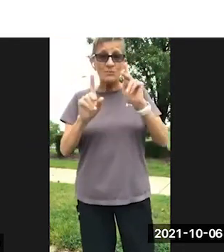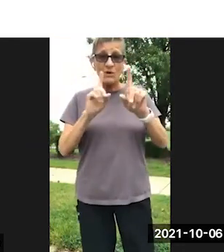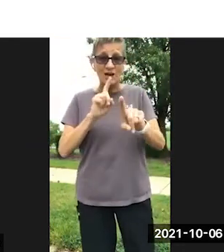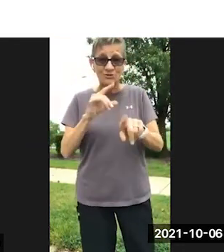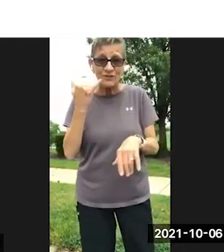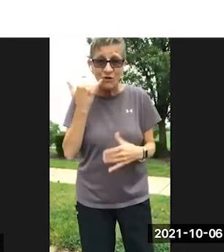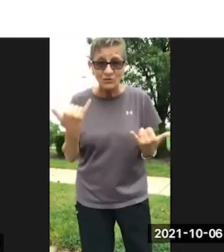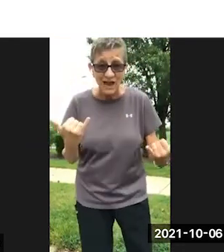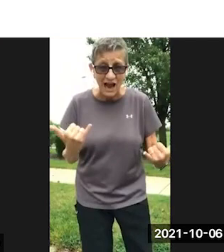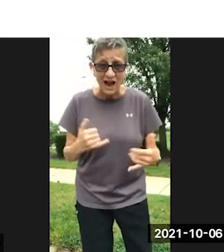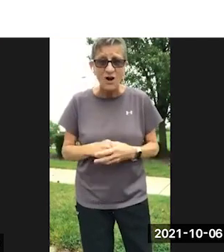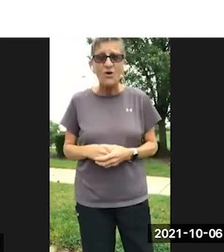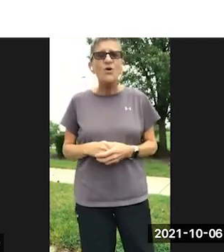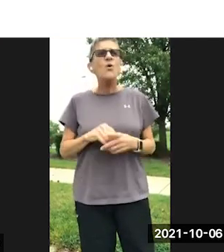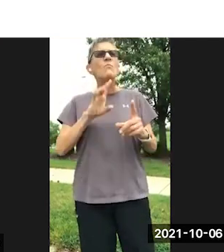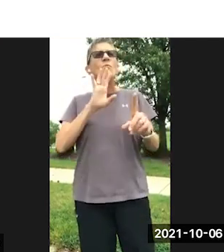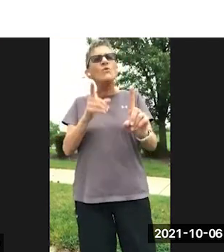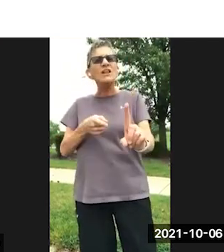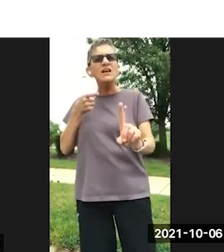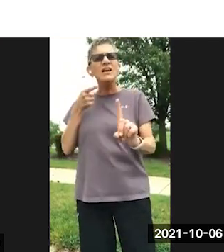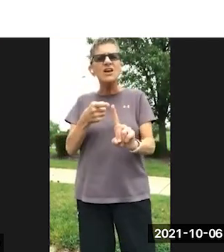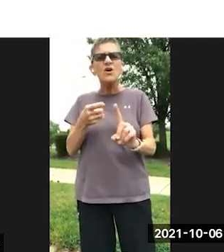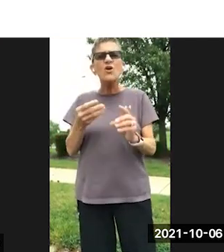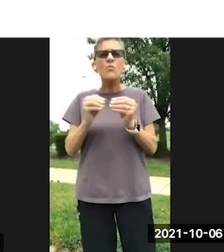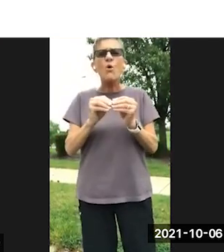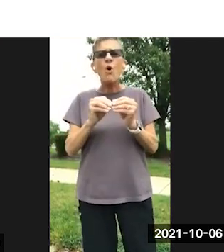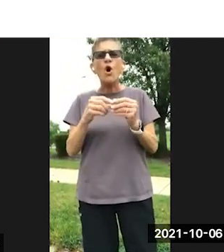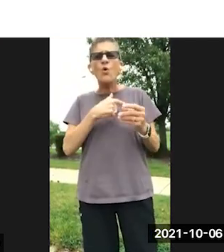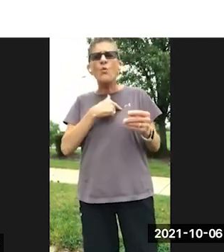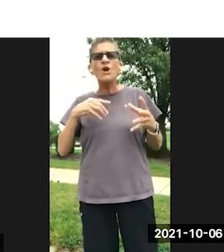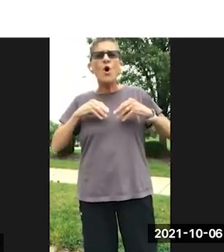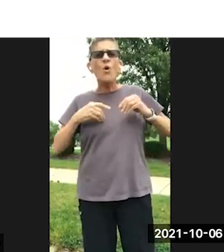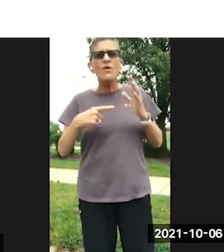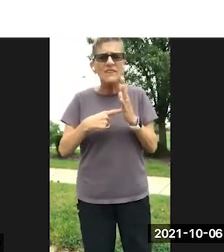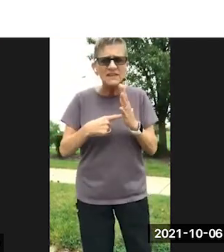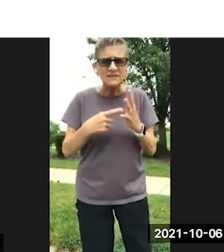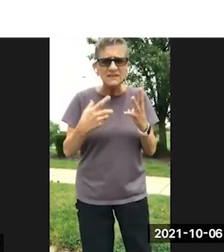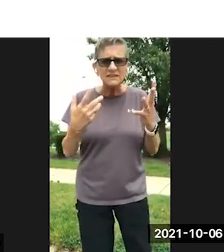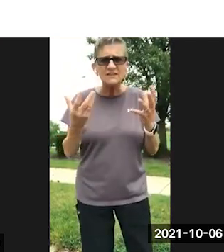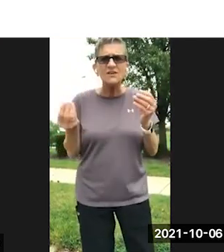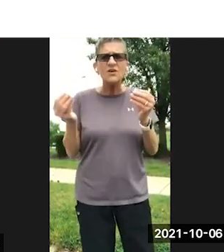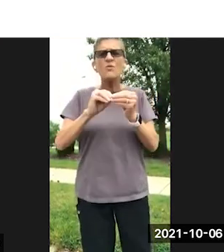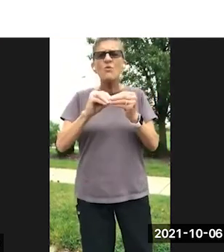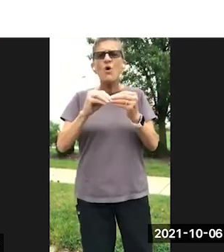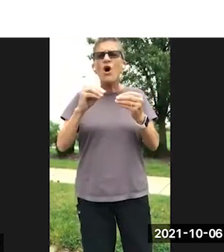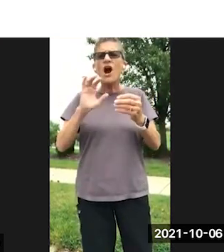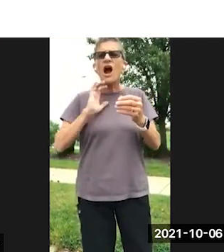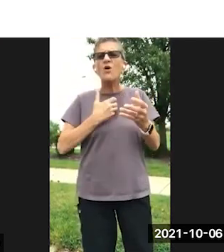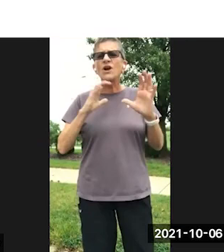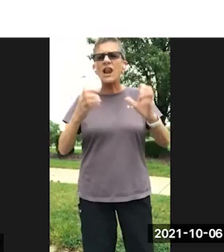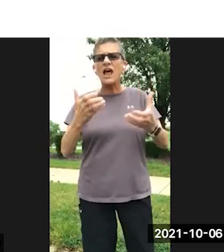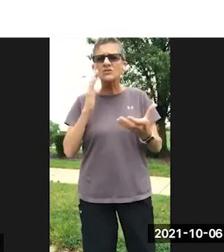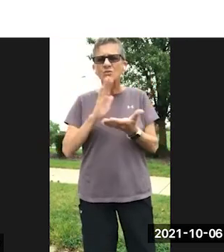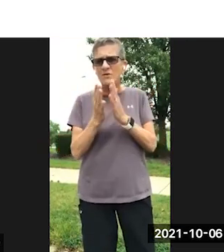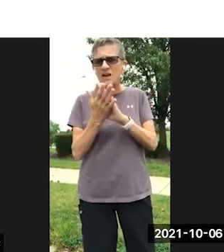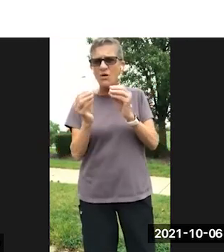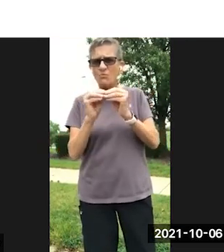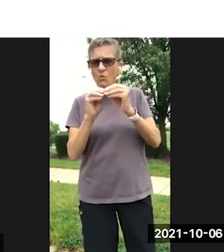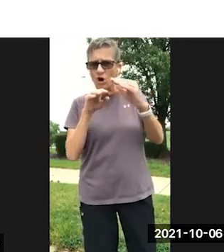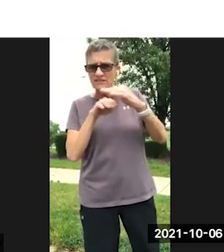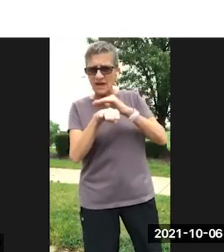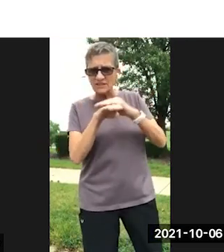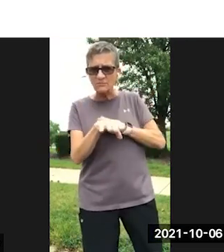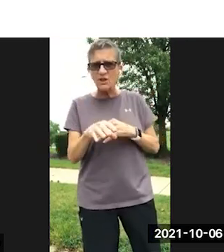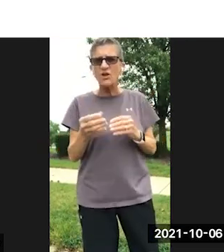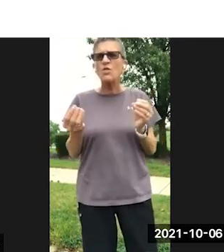bottom line is the more ownership we take of making our courses more accessible, the more pressure that takes off of SSD for these